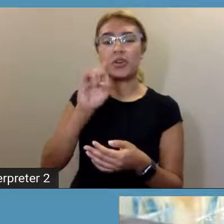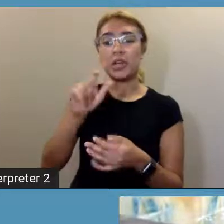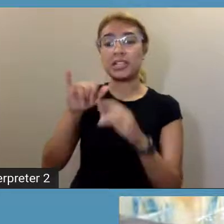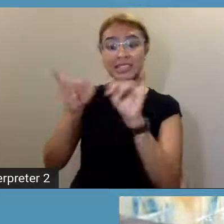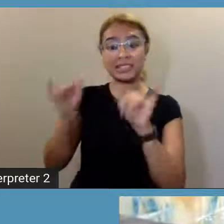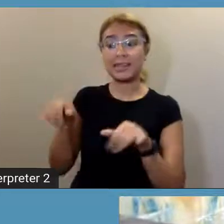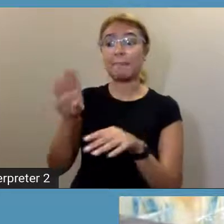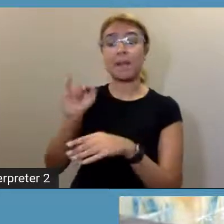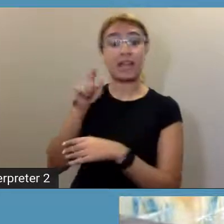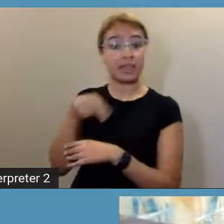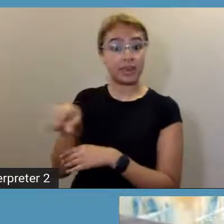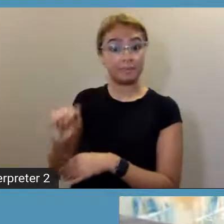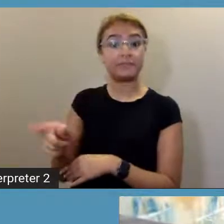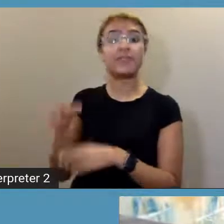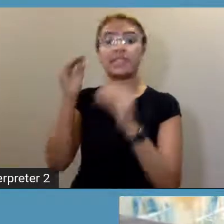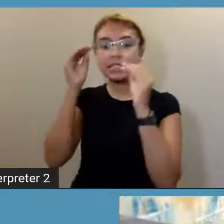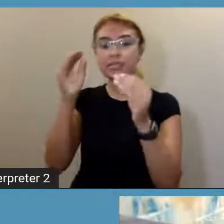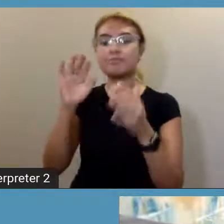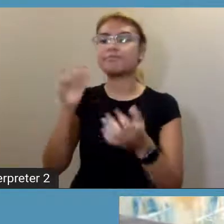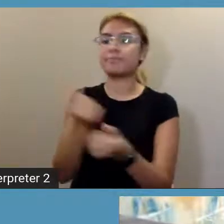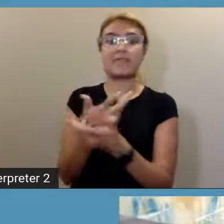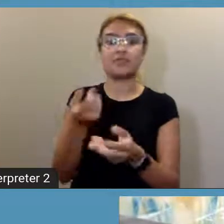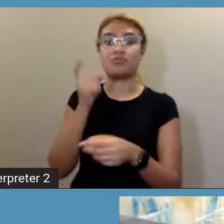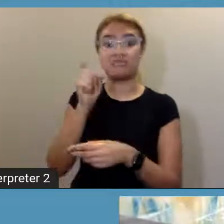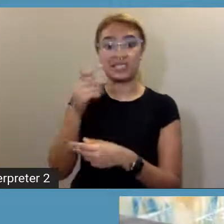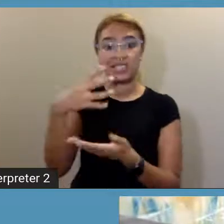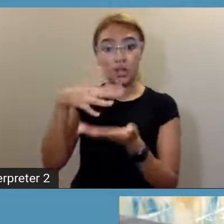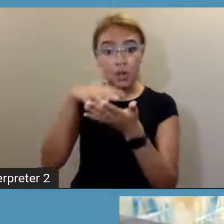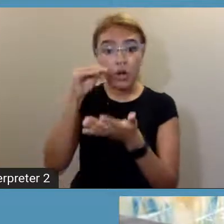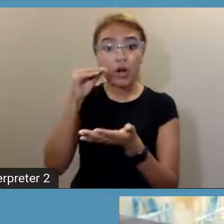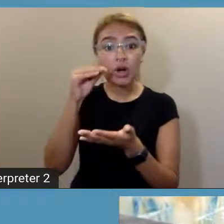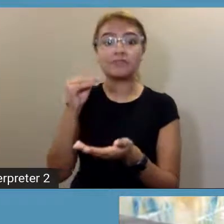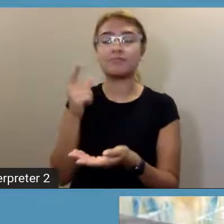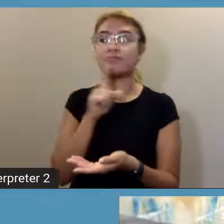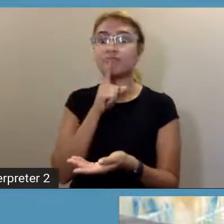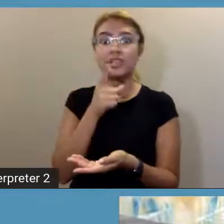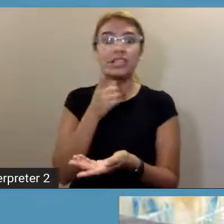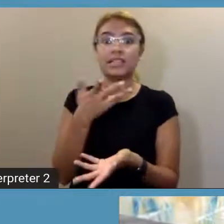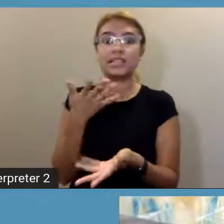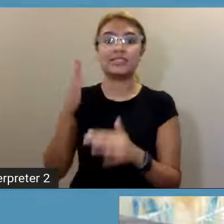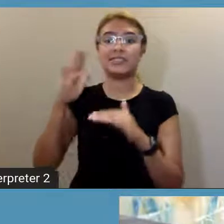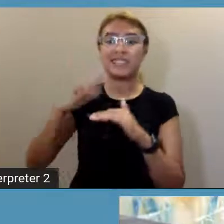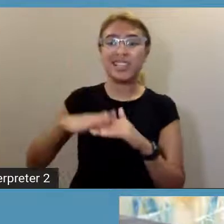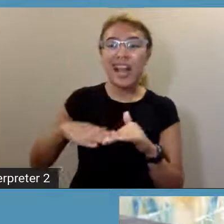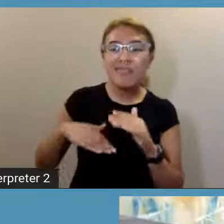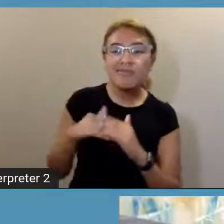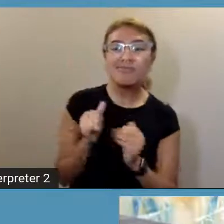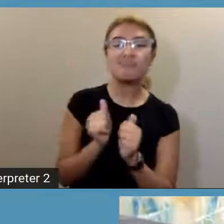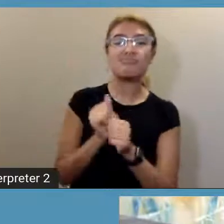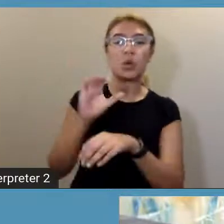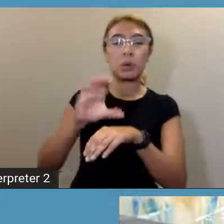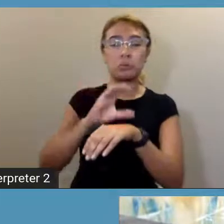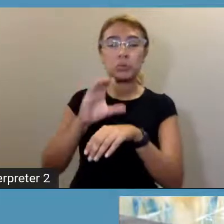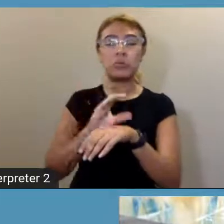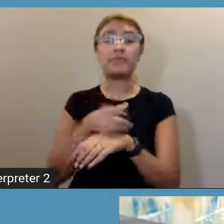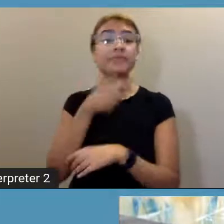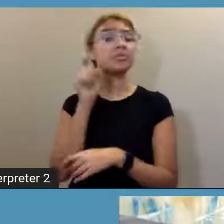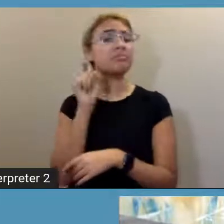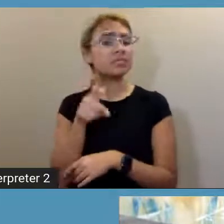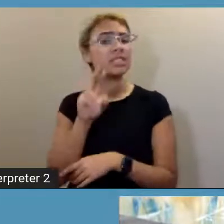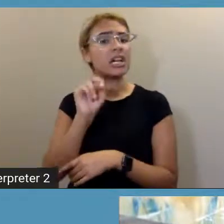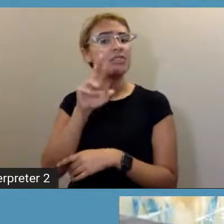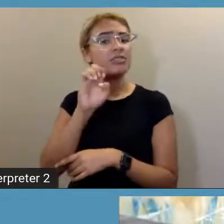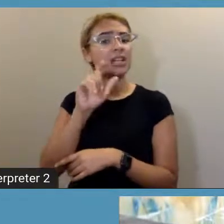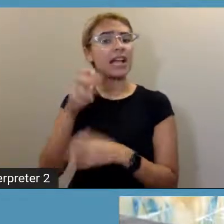and it teaches you everything you need to learn. Literally, it's just being comfortable with the computer. You do need, for Unreal Engine,